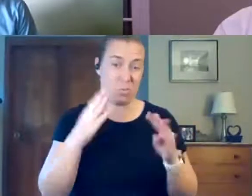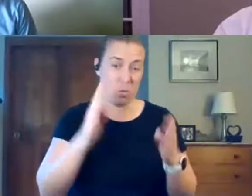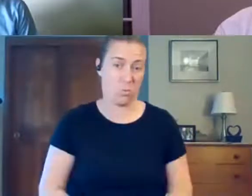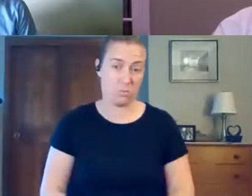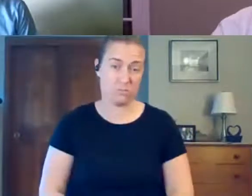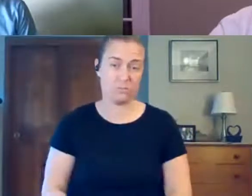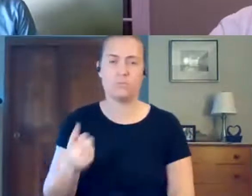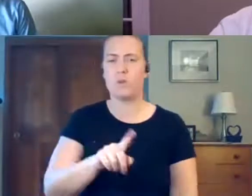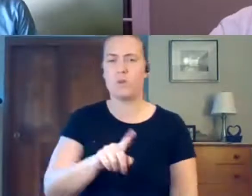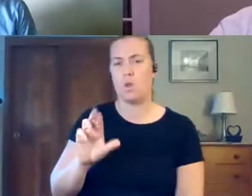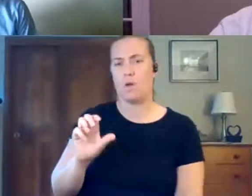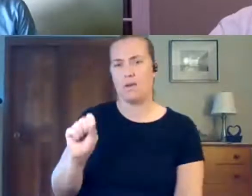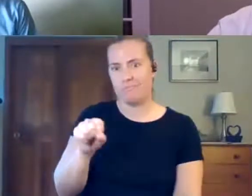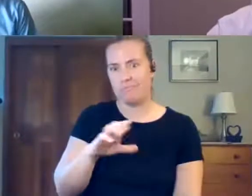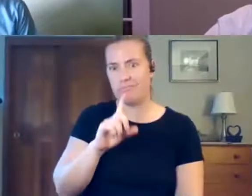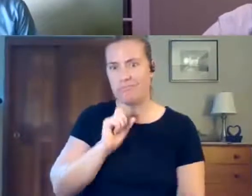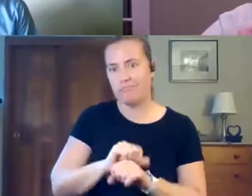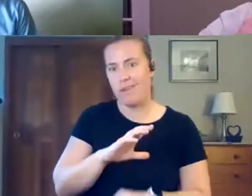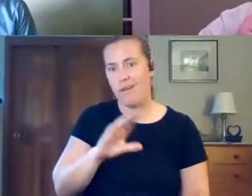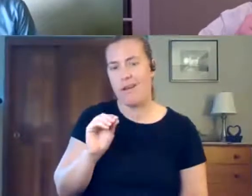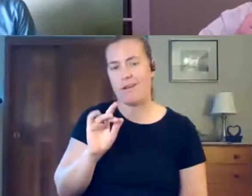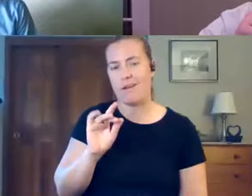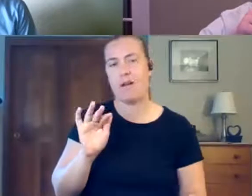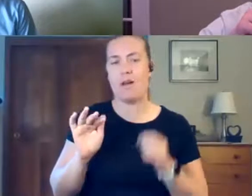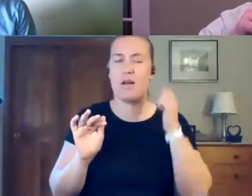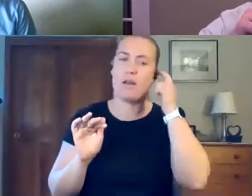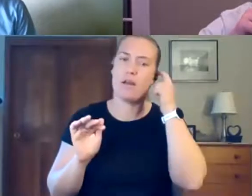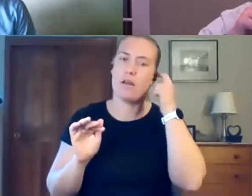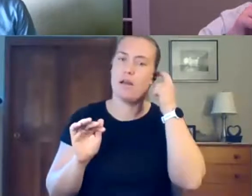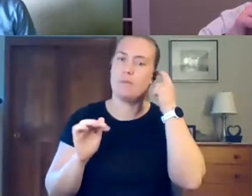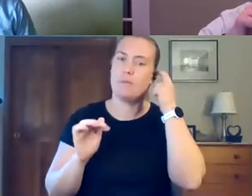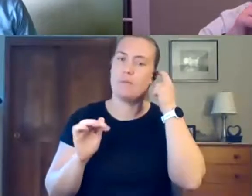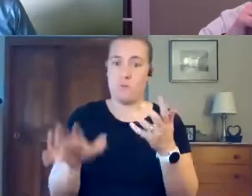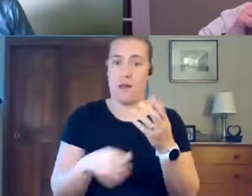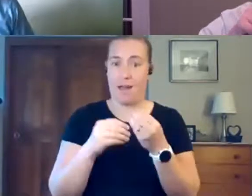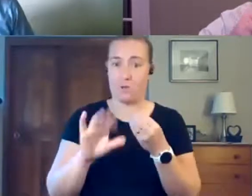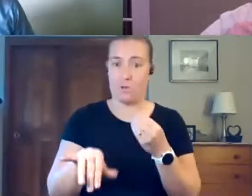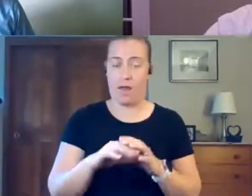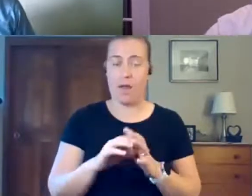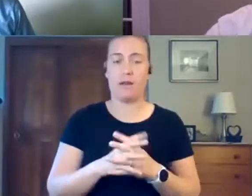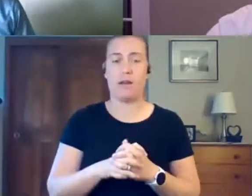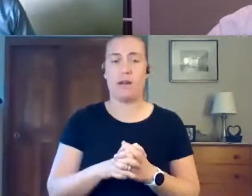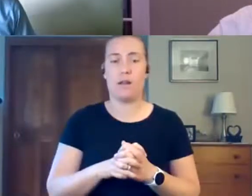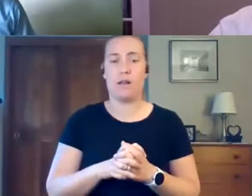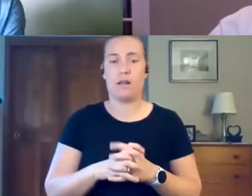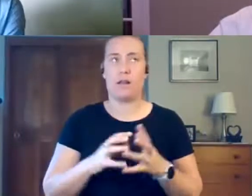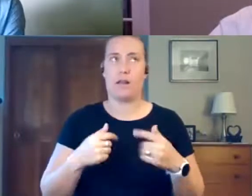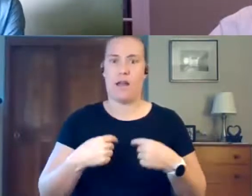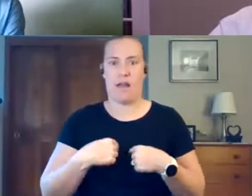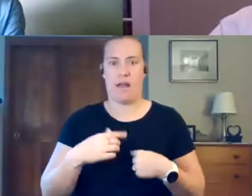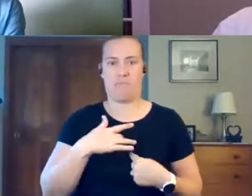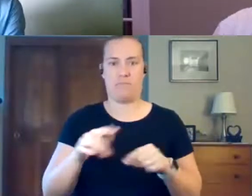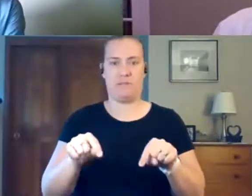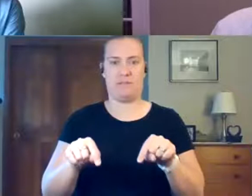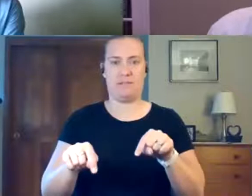Yeah, and for sure. I mean, and to add to that, I guess I take a step back from